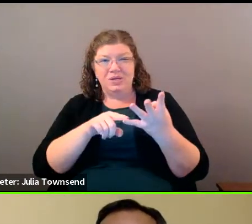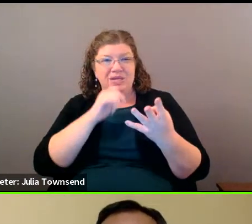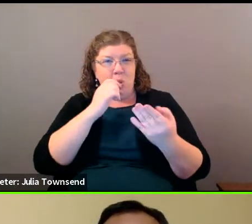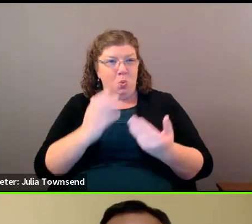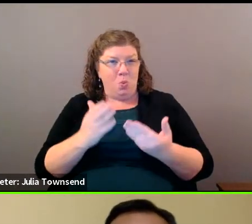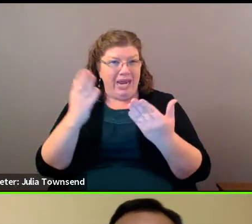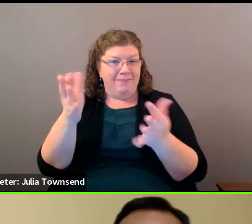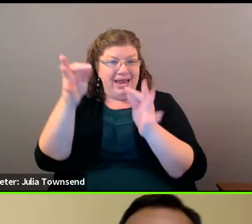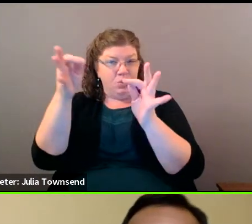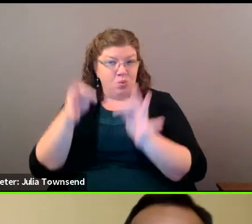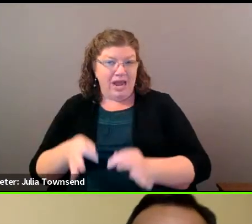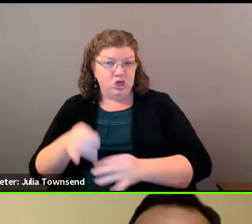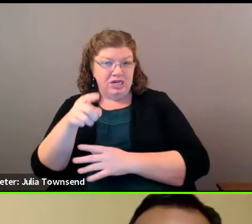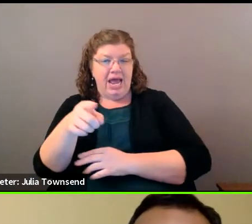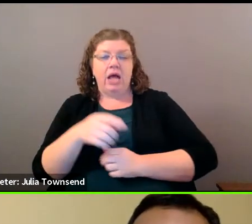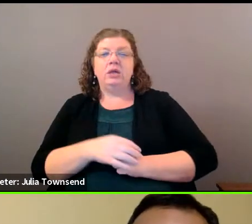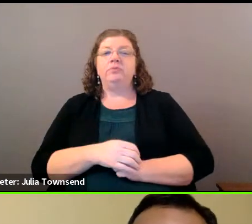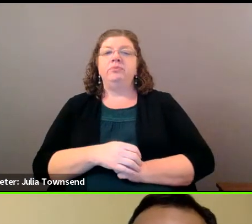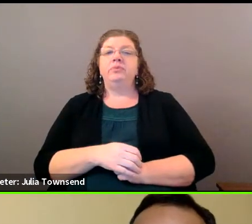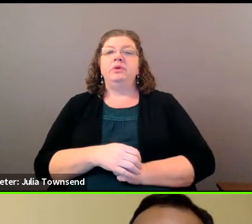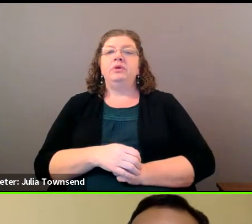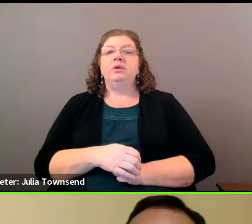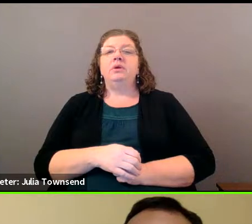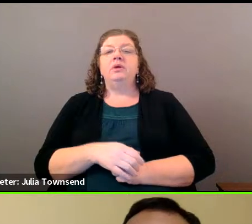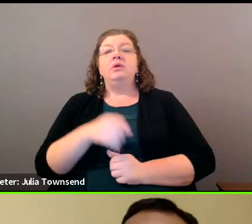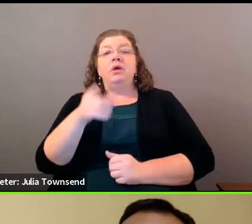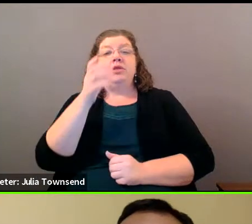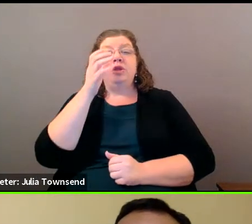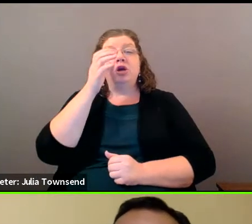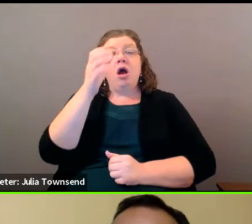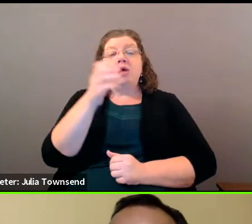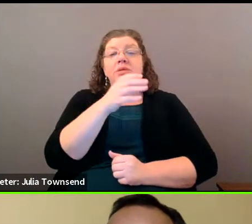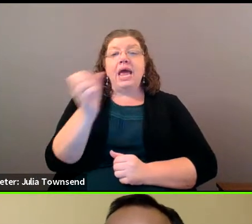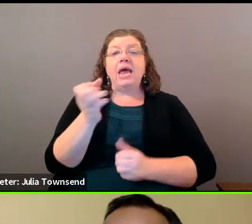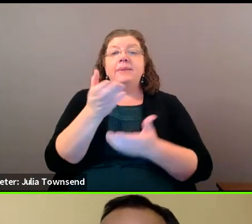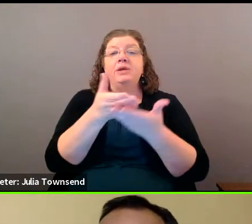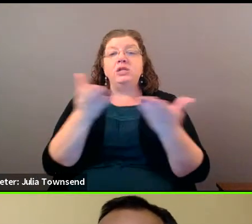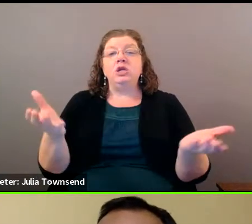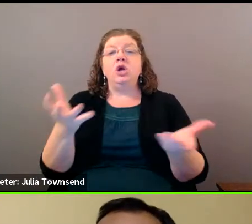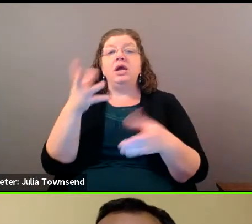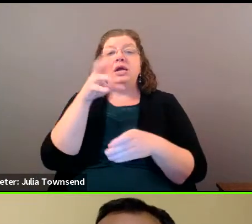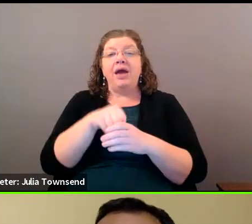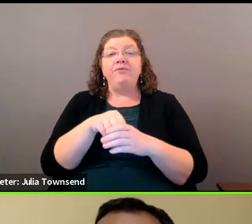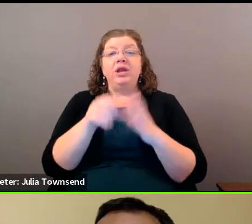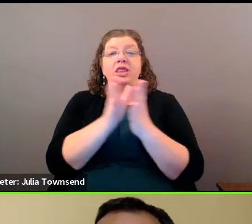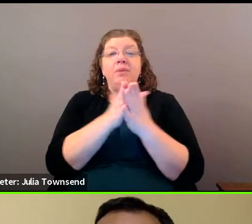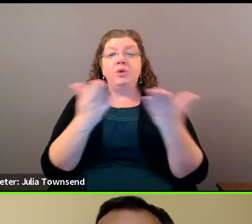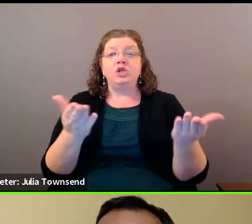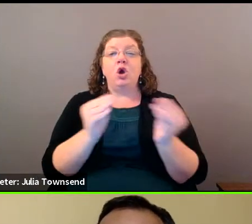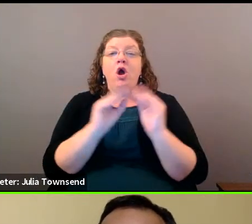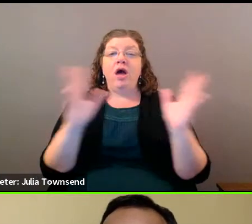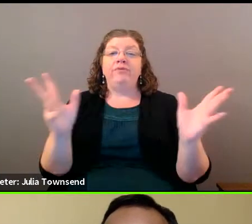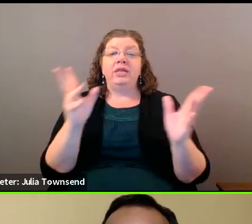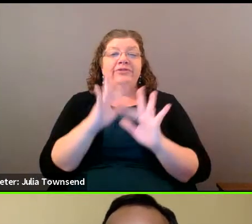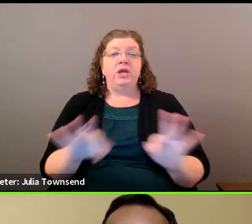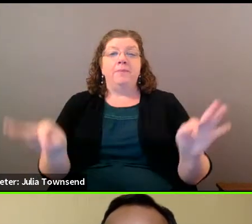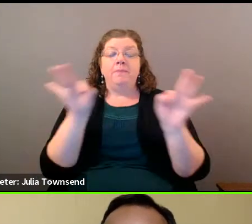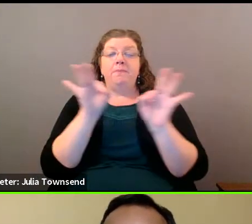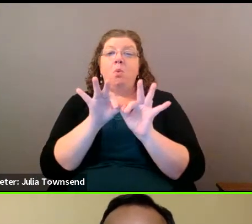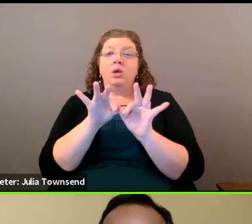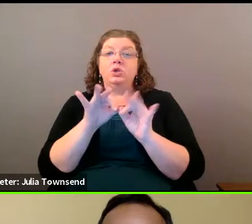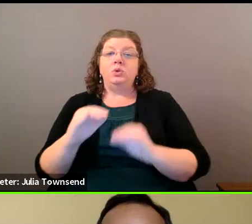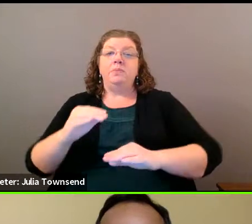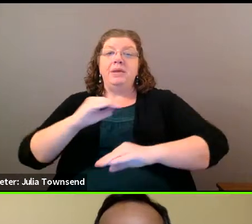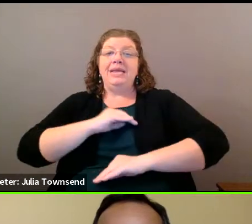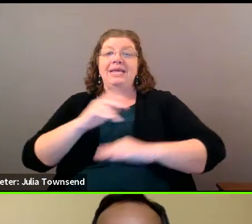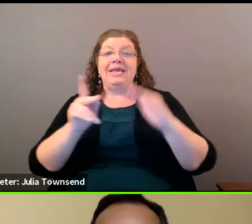rationale. That person wrote, while the concepts and material covered in the books are obviously very important